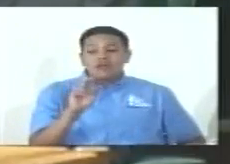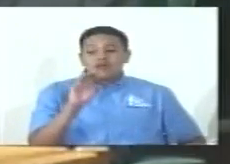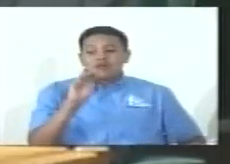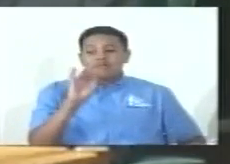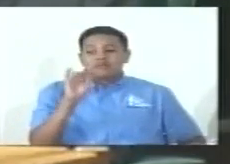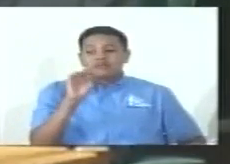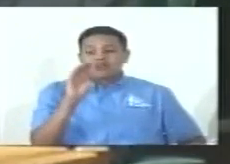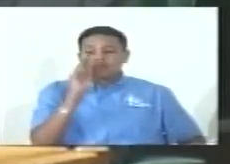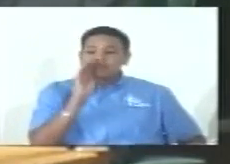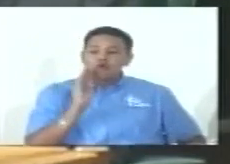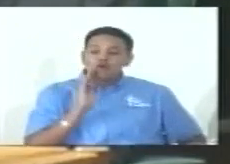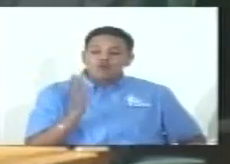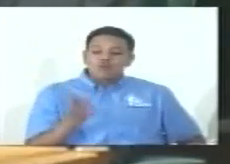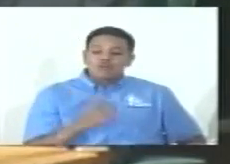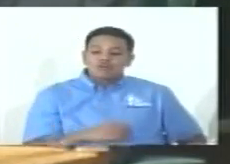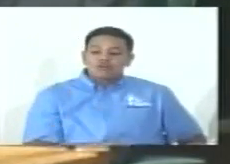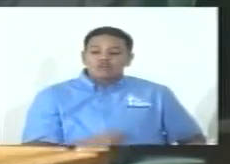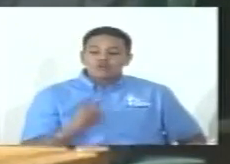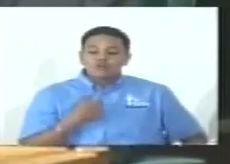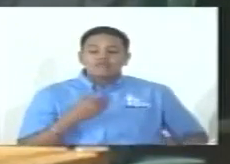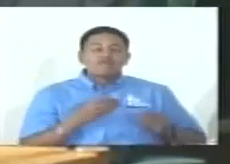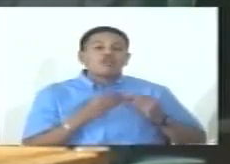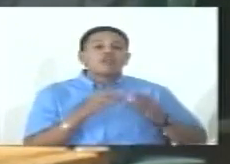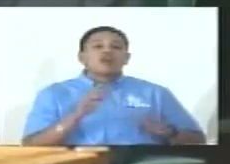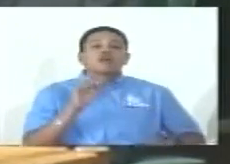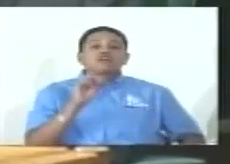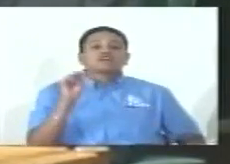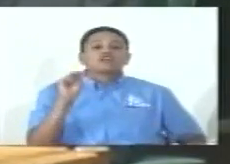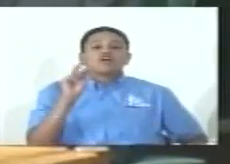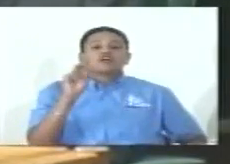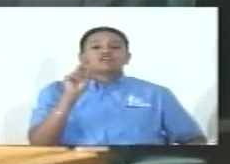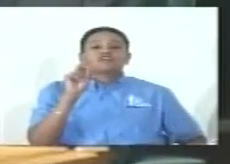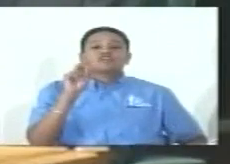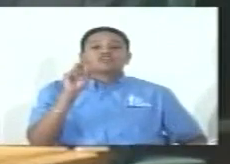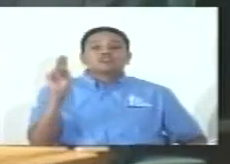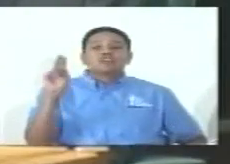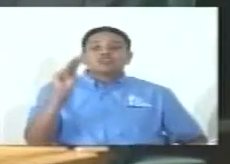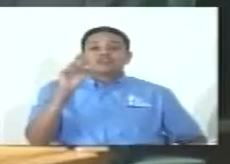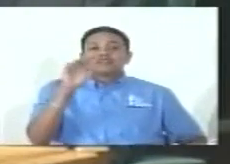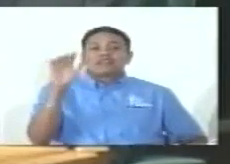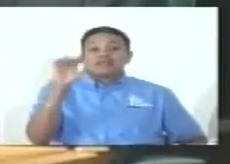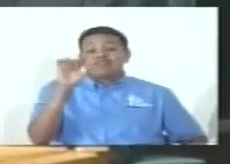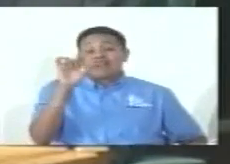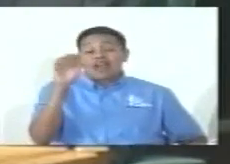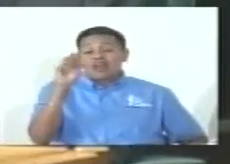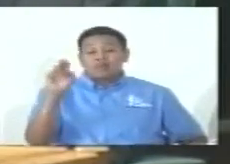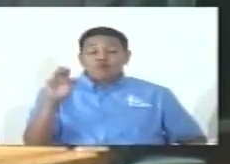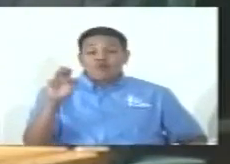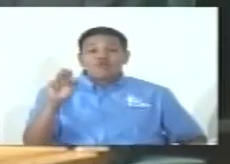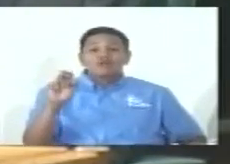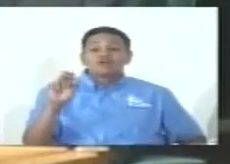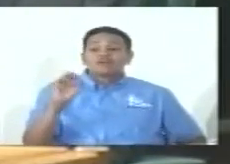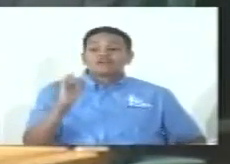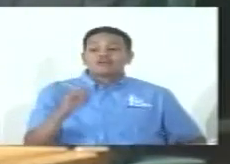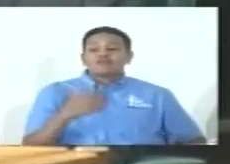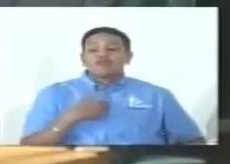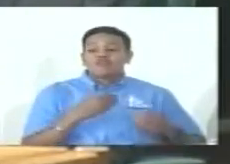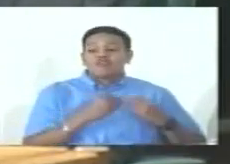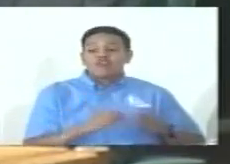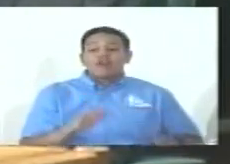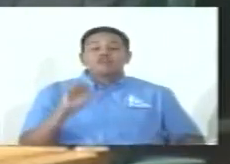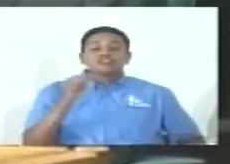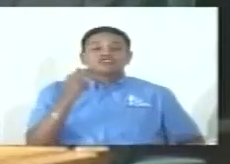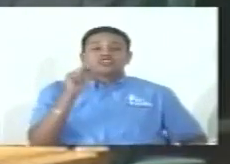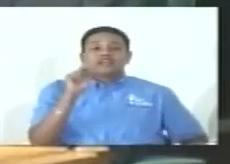Brown. We've lost Dr. Neville Galimore. And we've lost Shahine